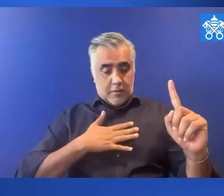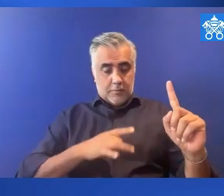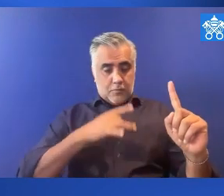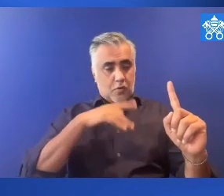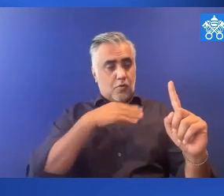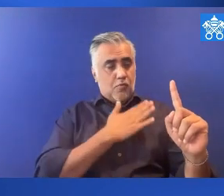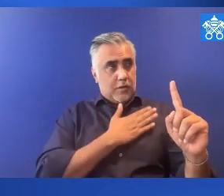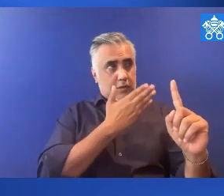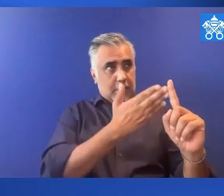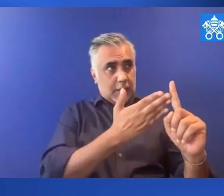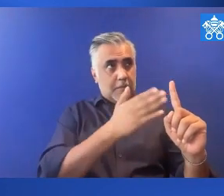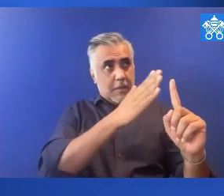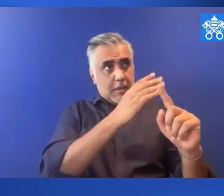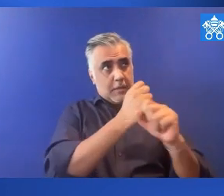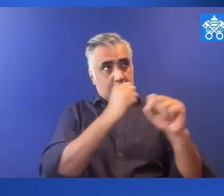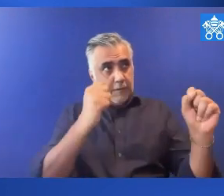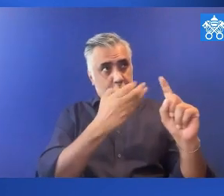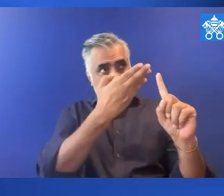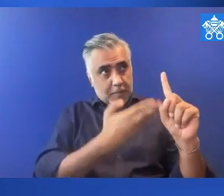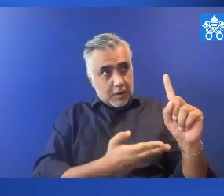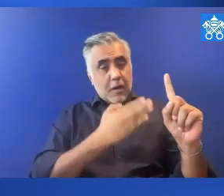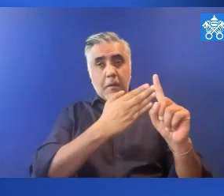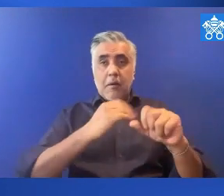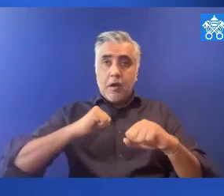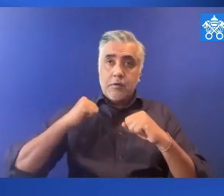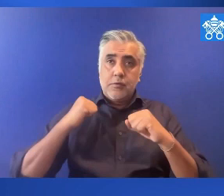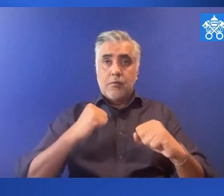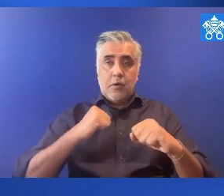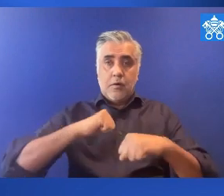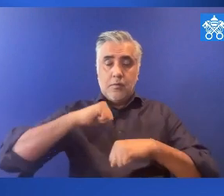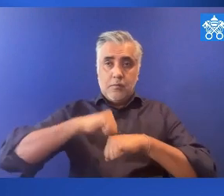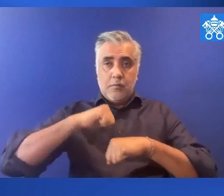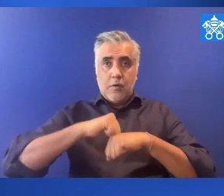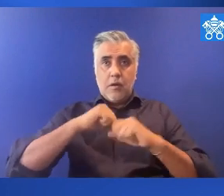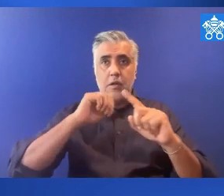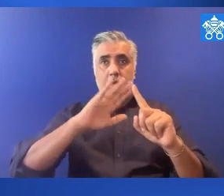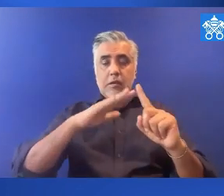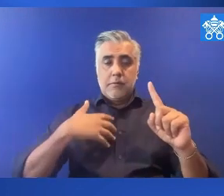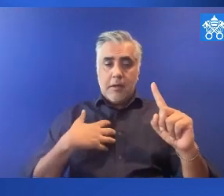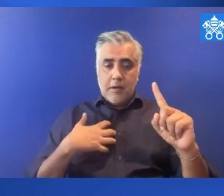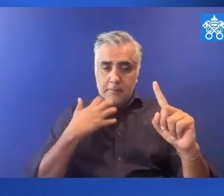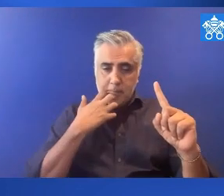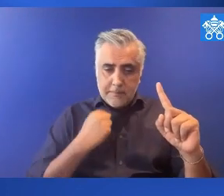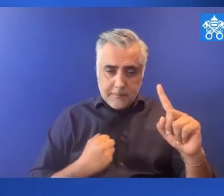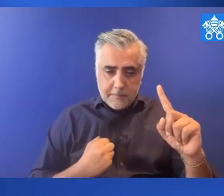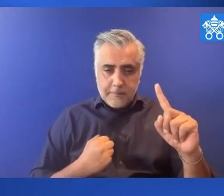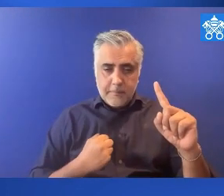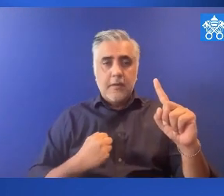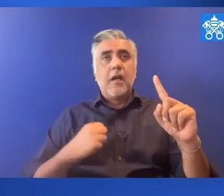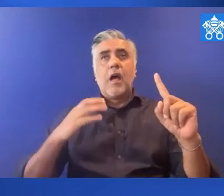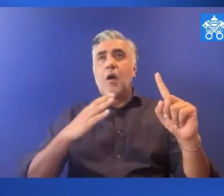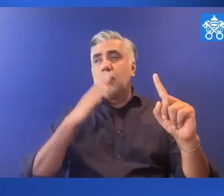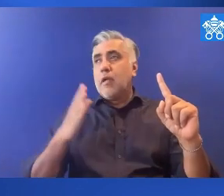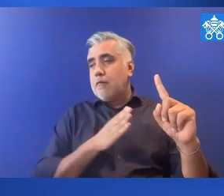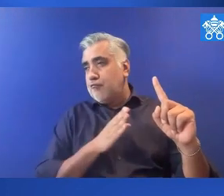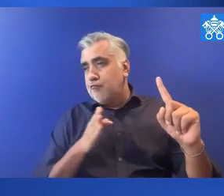Solo en Dios descansa mi alma, de Él viene mi salvación. Solo Él es mi roca salvadora,